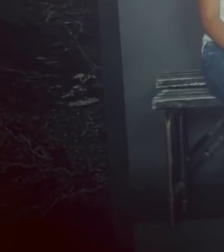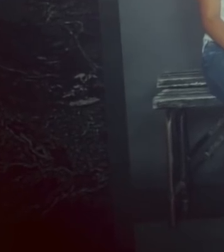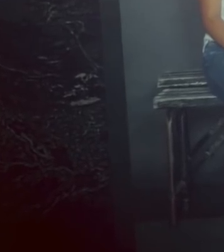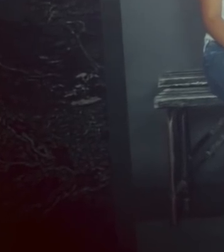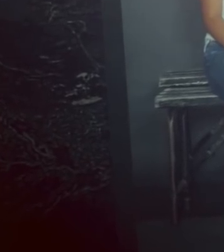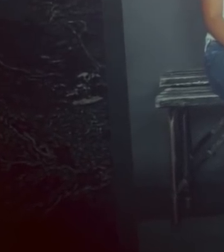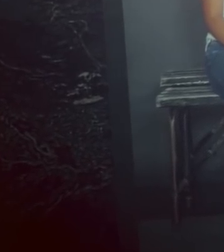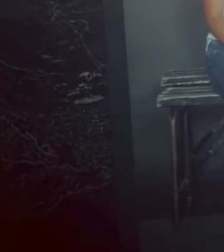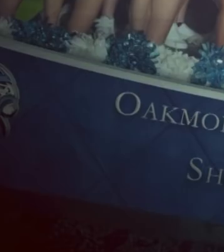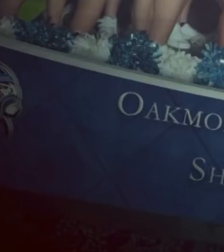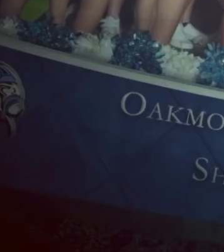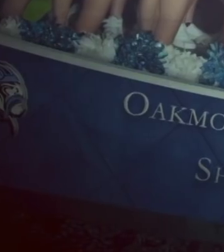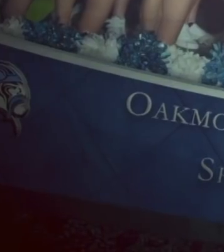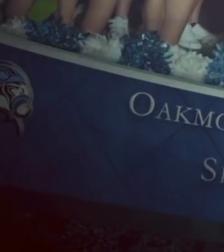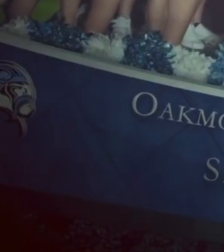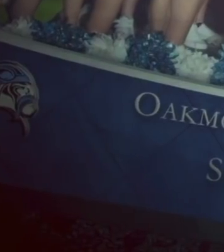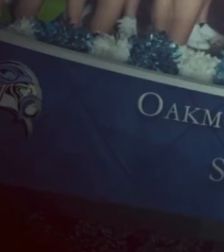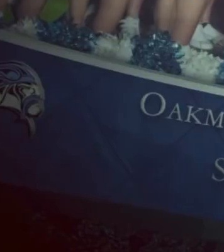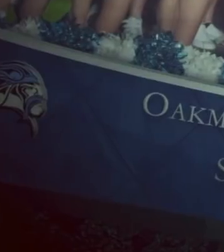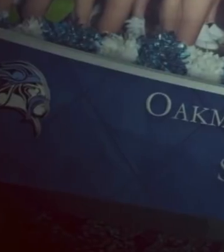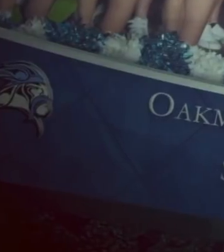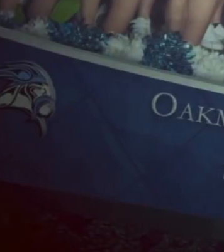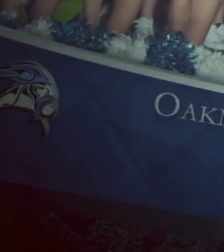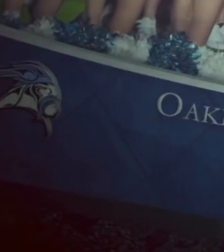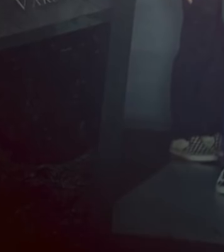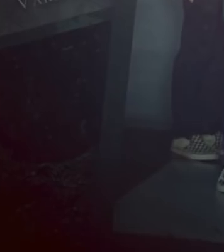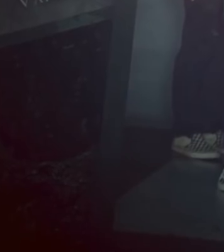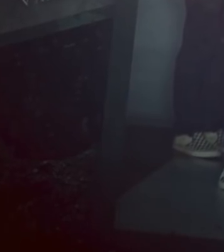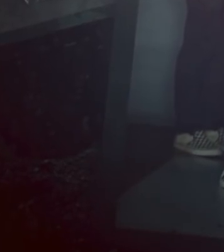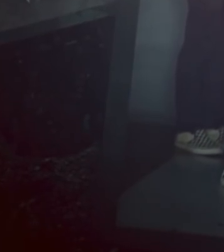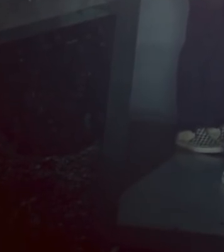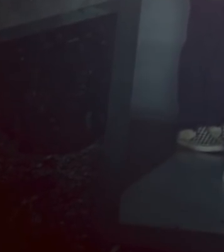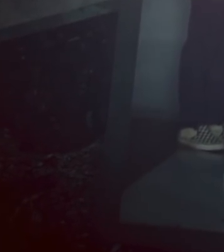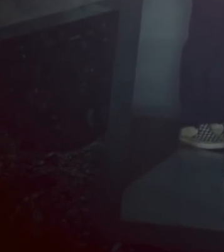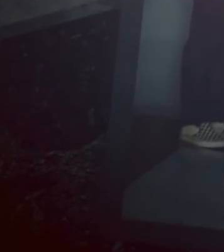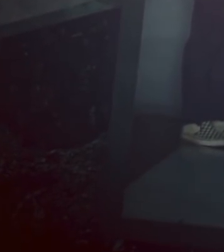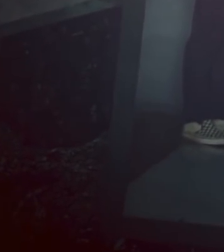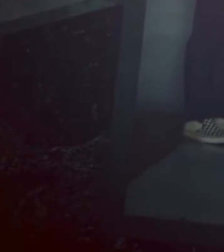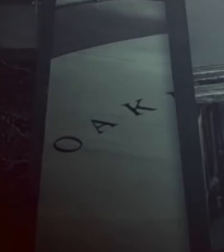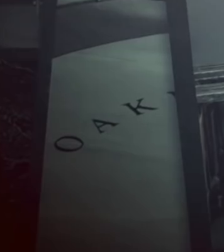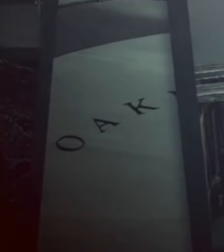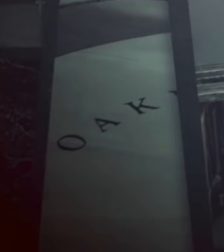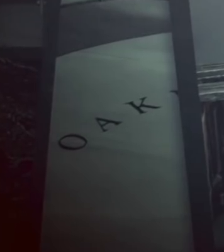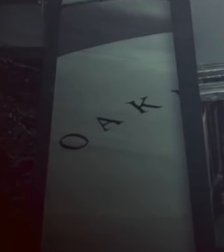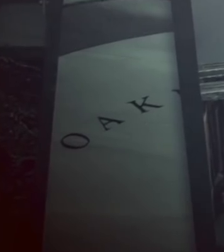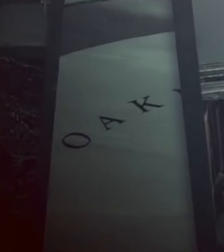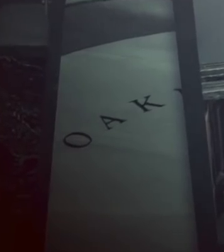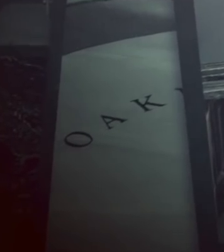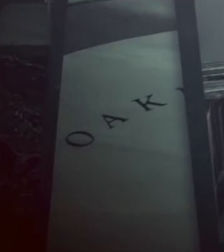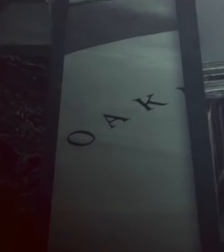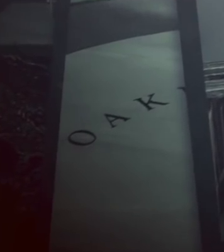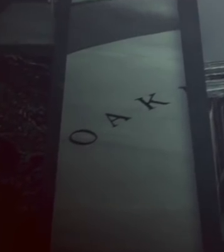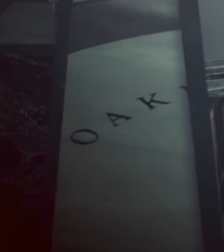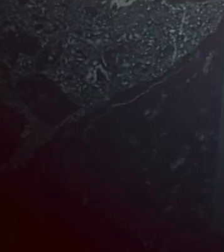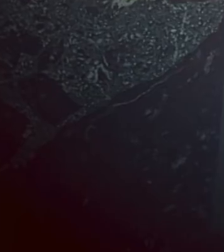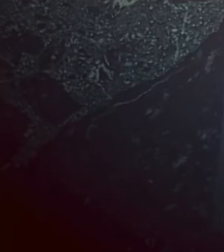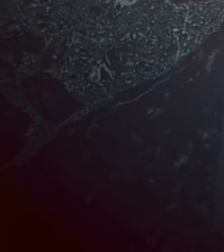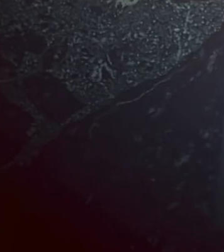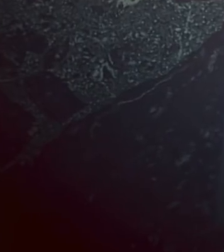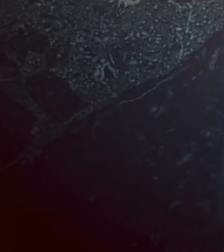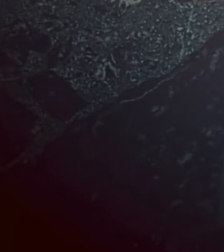could. Passing bells and sculpted angels, bold